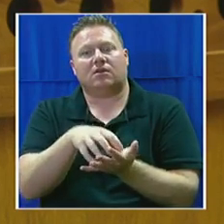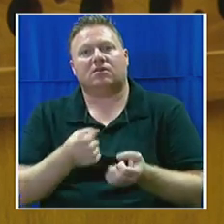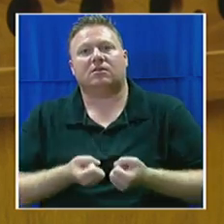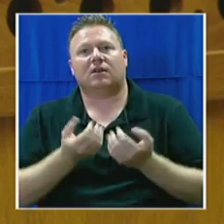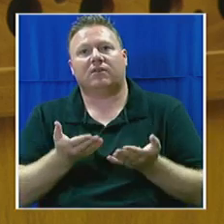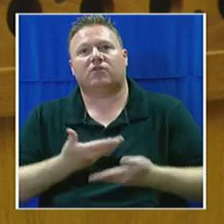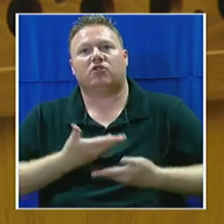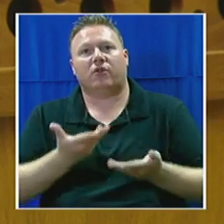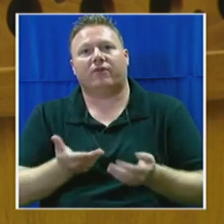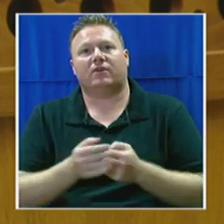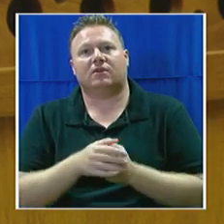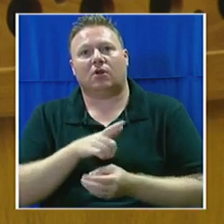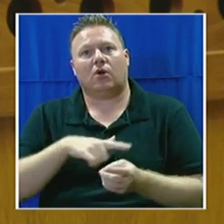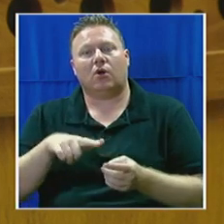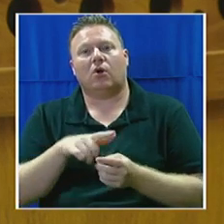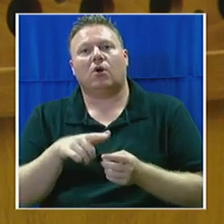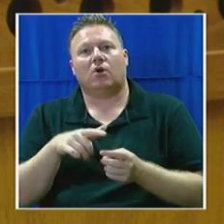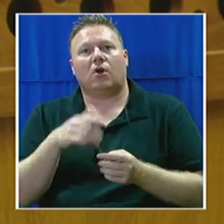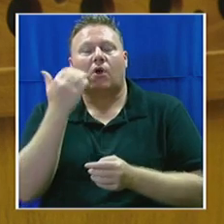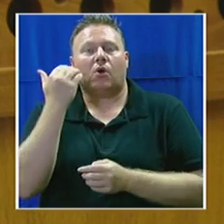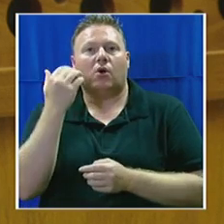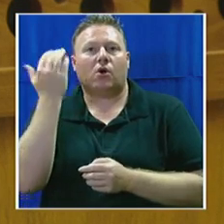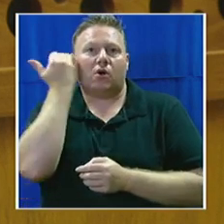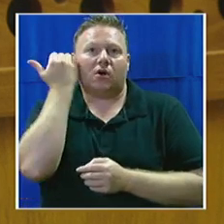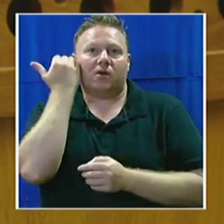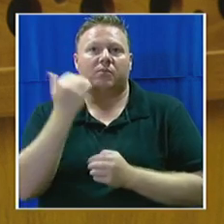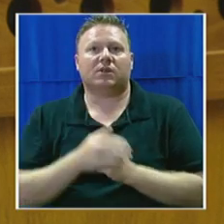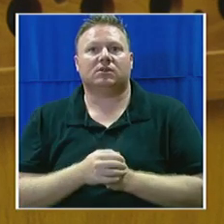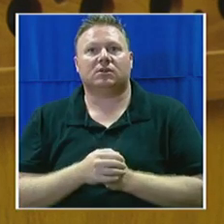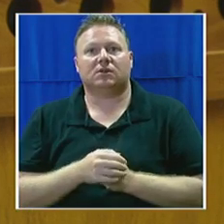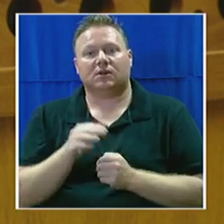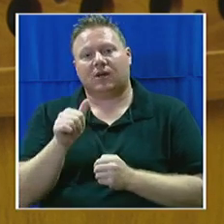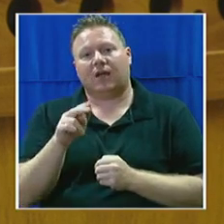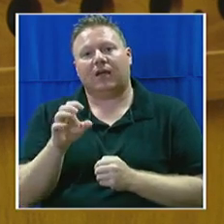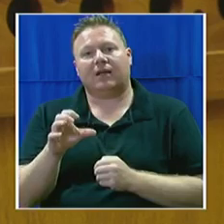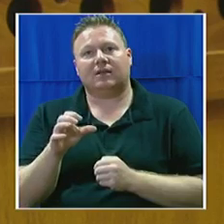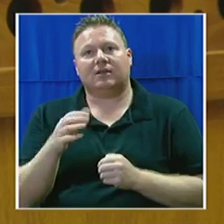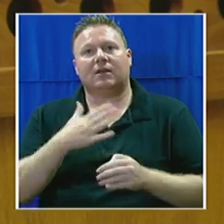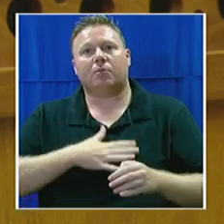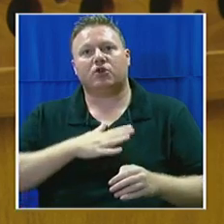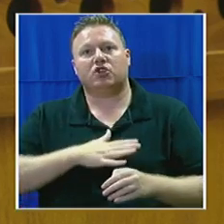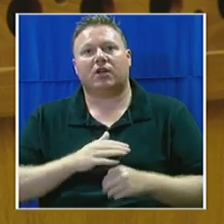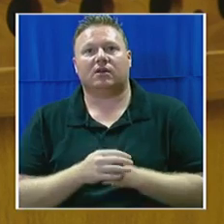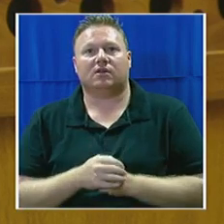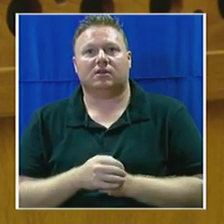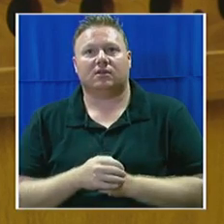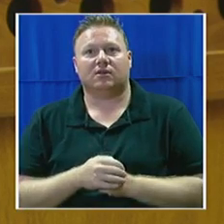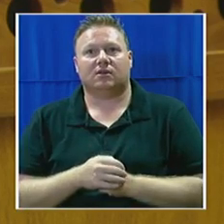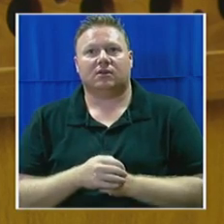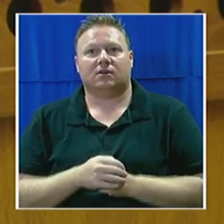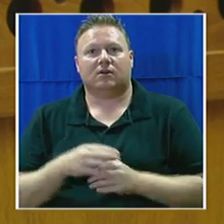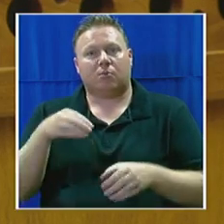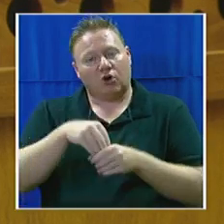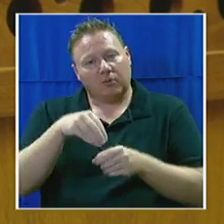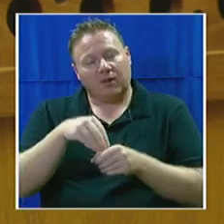of services of local government. The ANC appreciates participatory